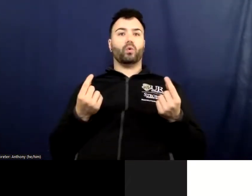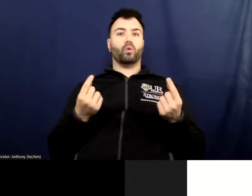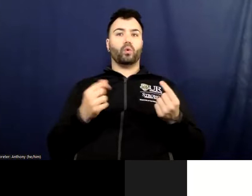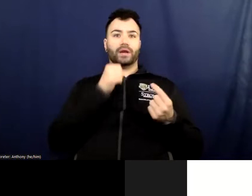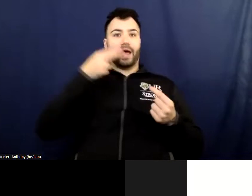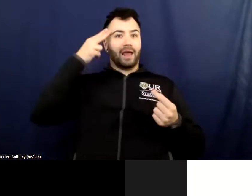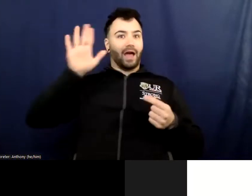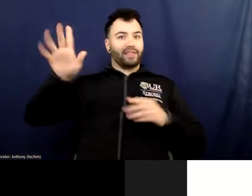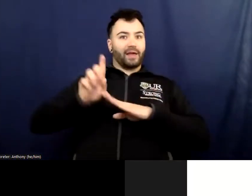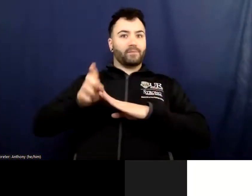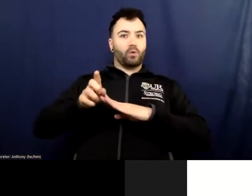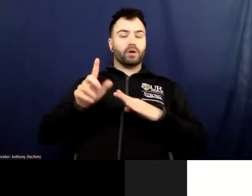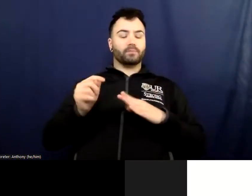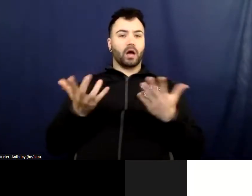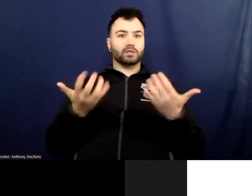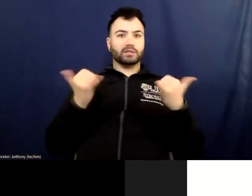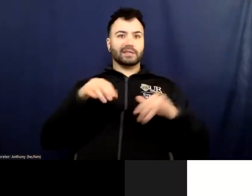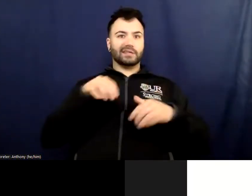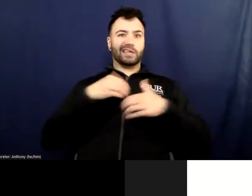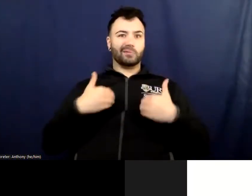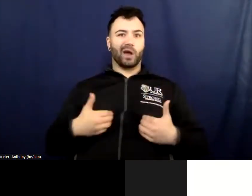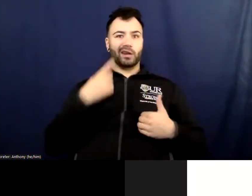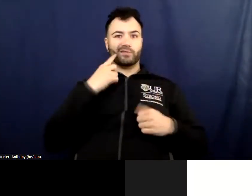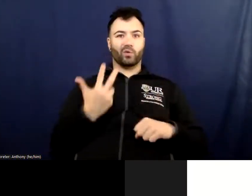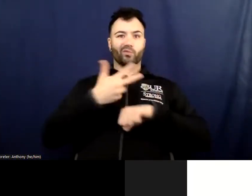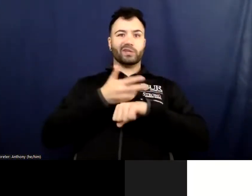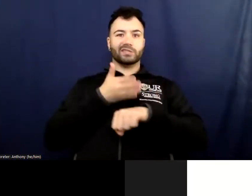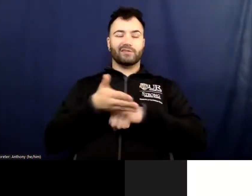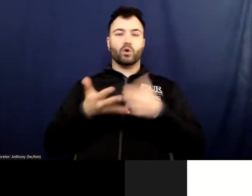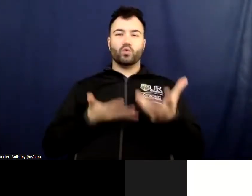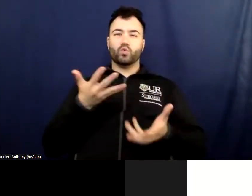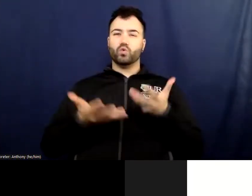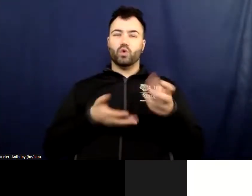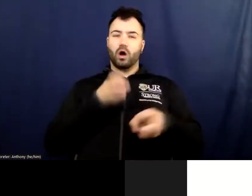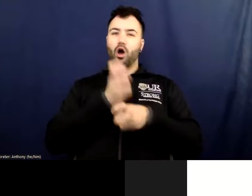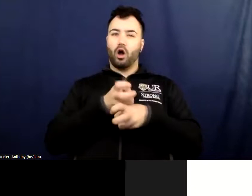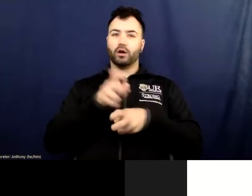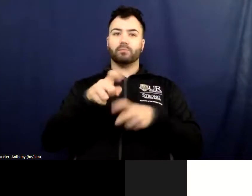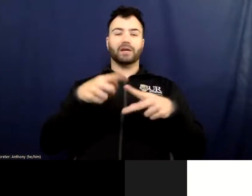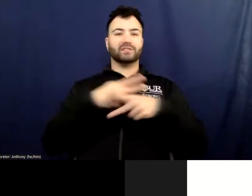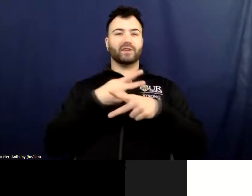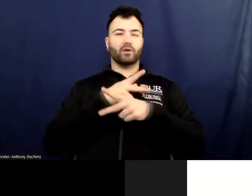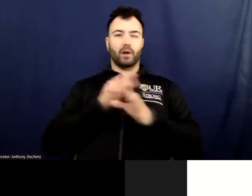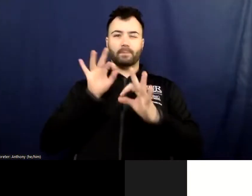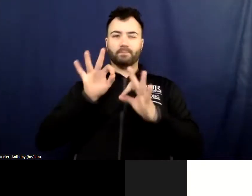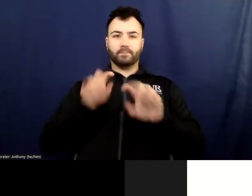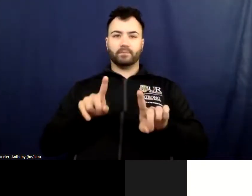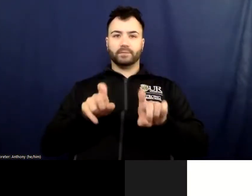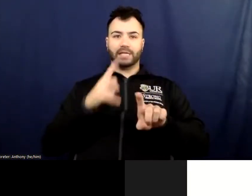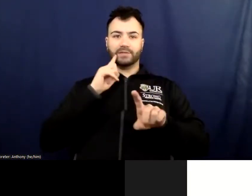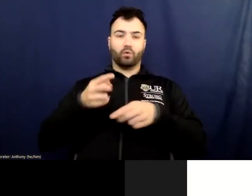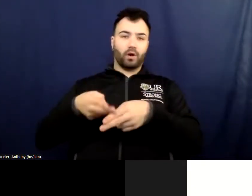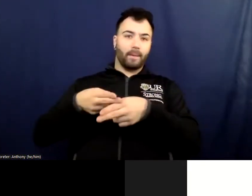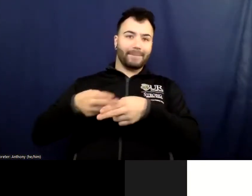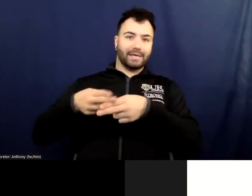gonna be really hard to enforce those laws unless we get a particular test that can be an immediate result, provide